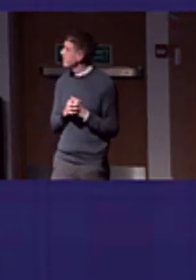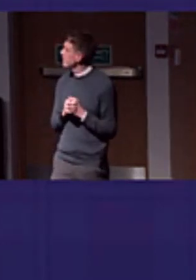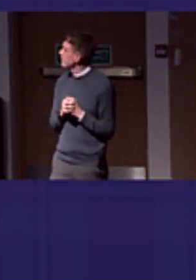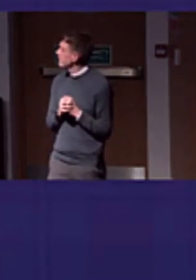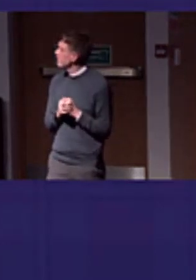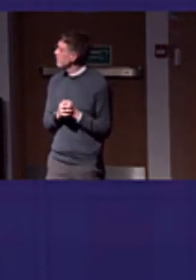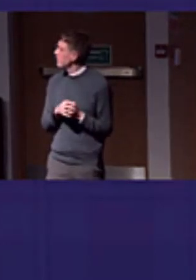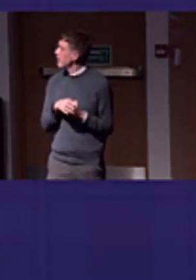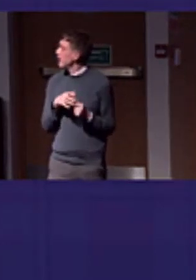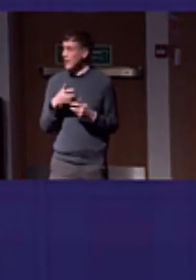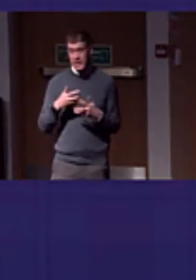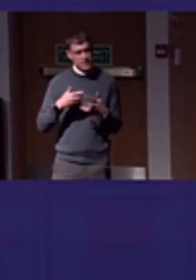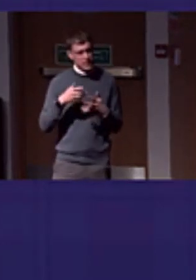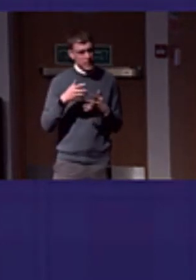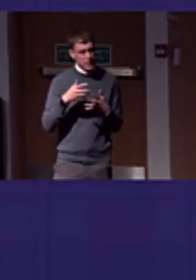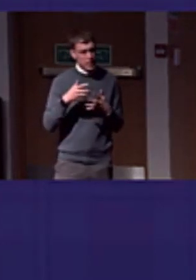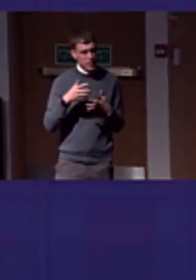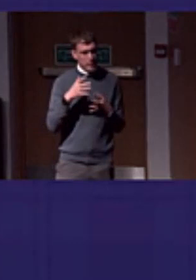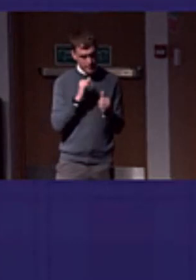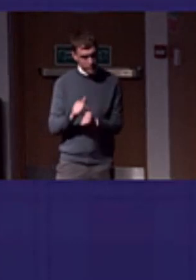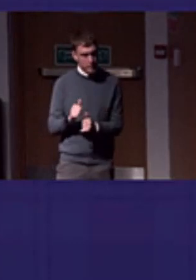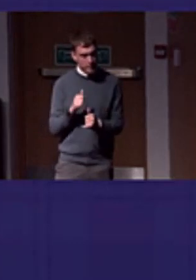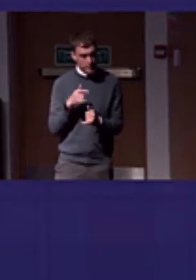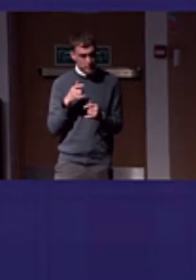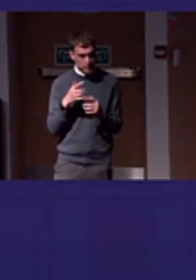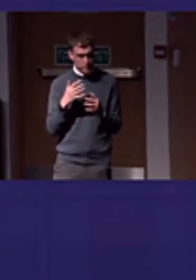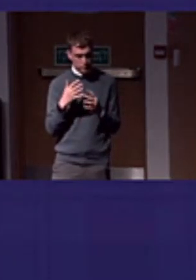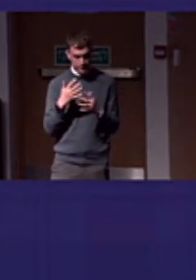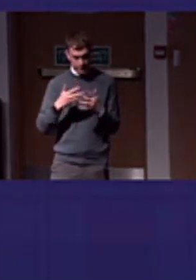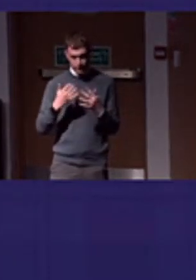ready? So this is now when we repair the machine.